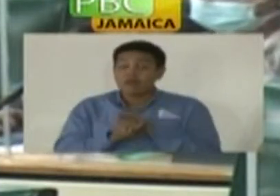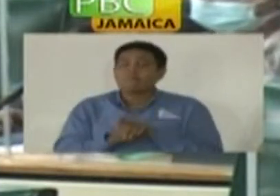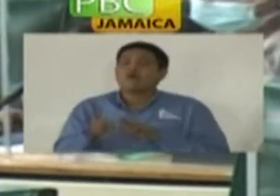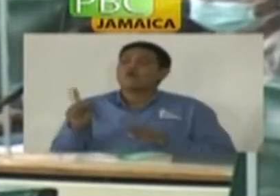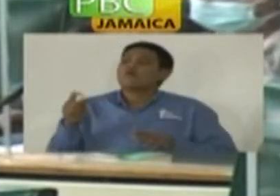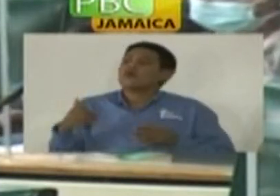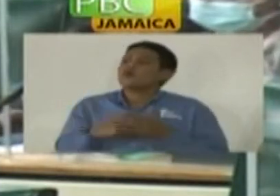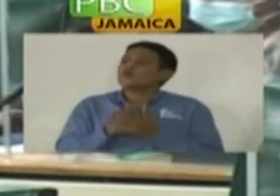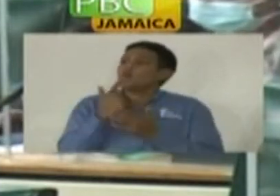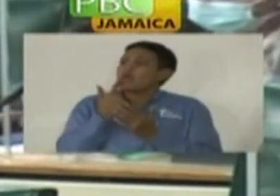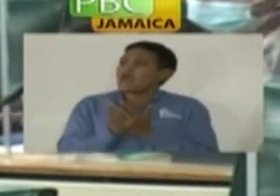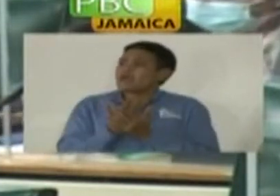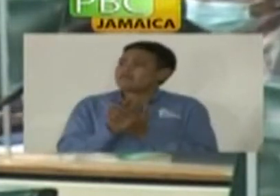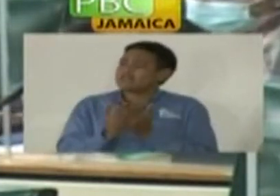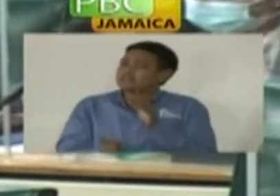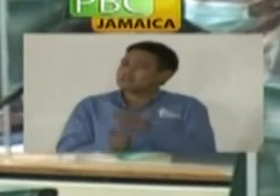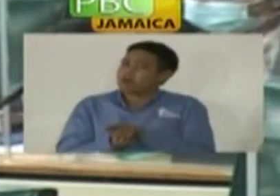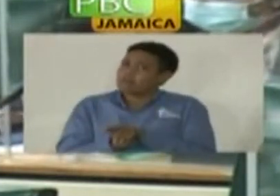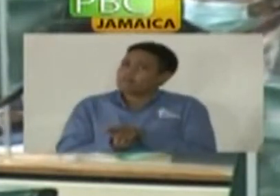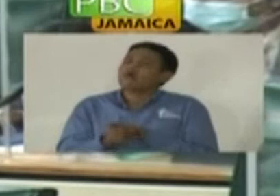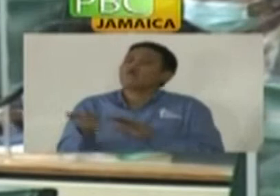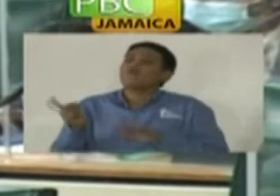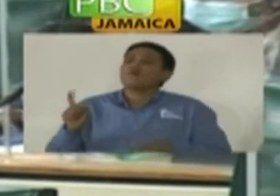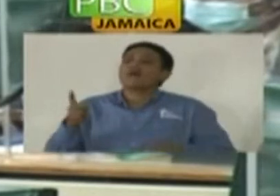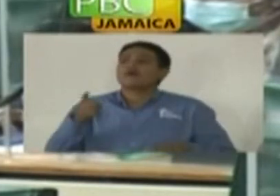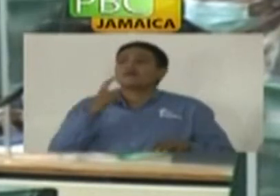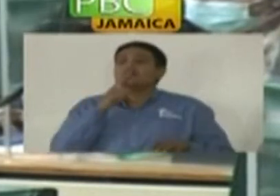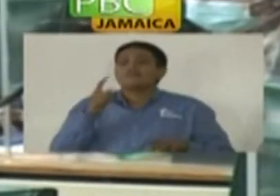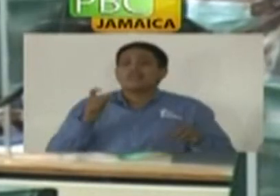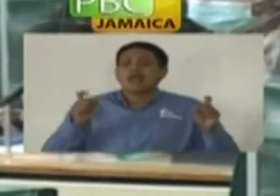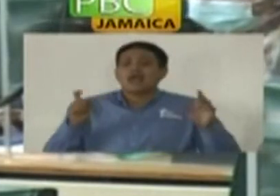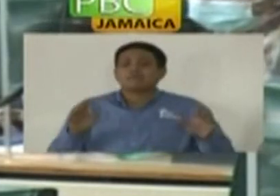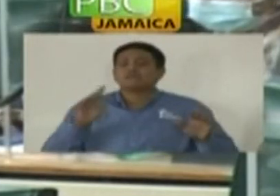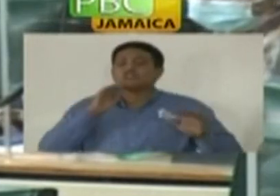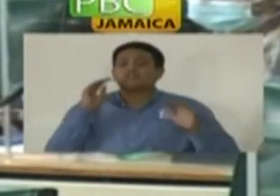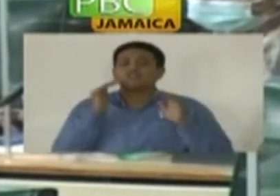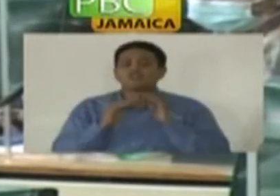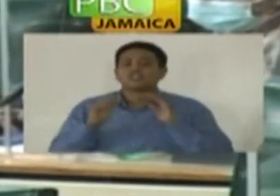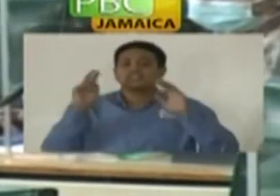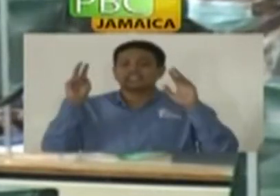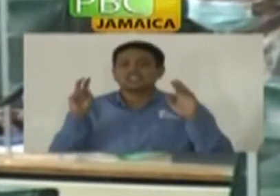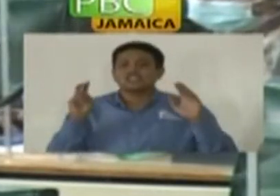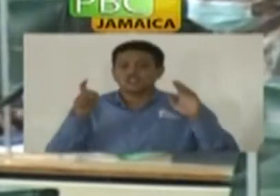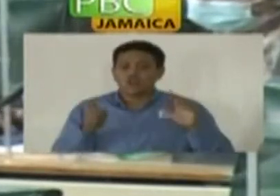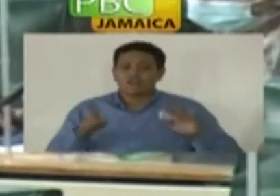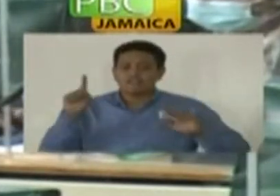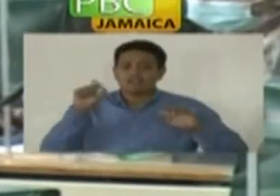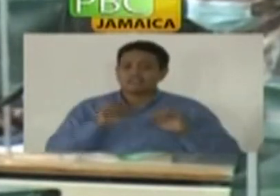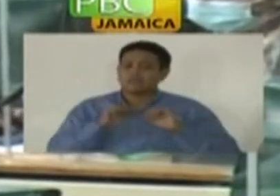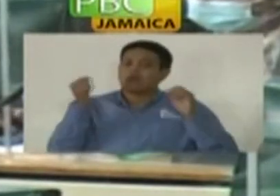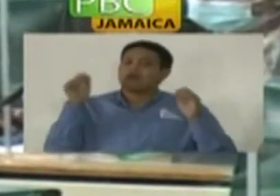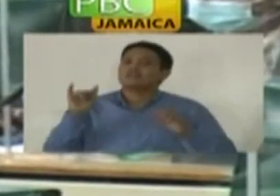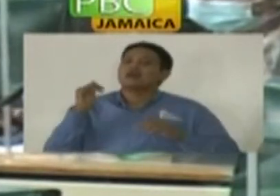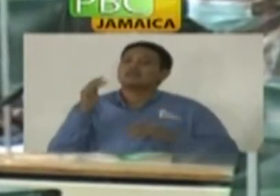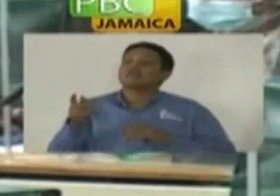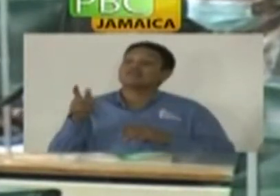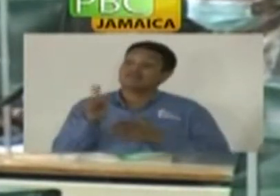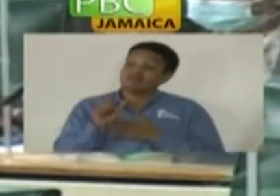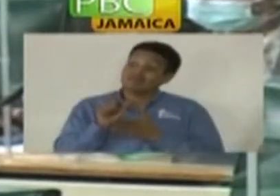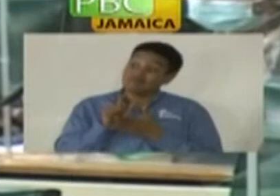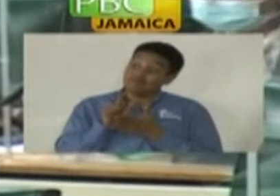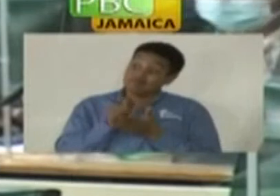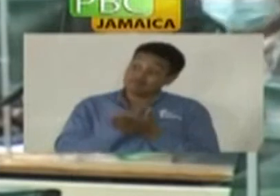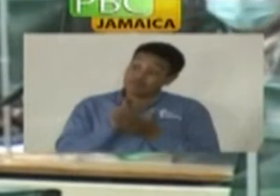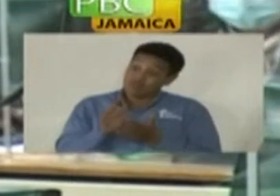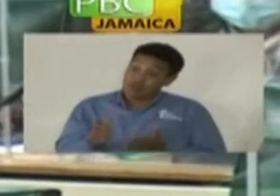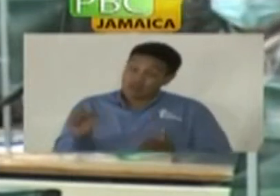new evidence presents itself, and where there are administration of justice offences, that the prosecution must have the